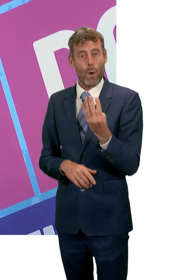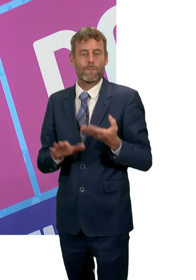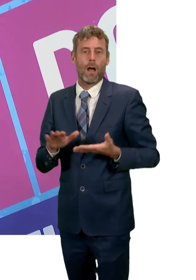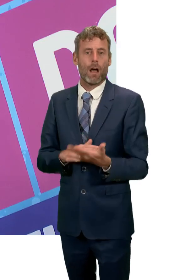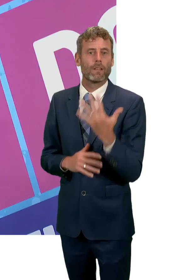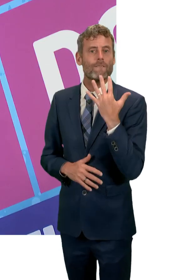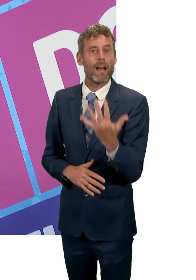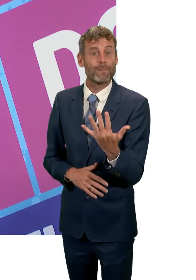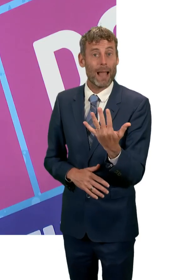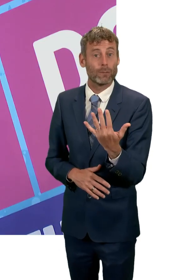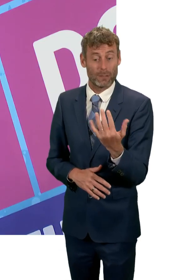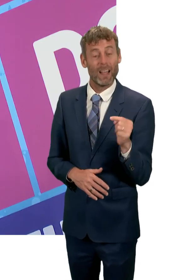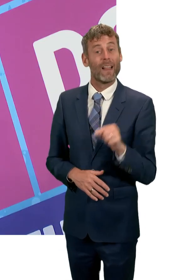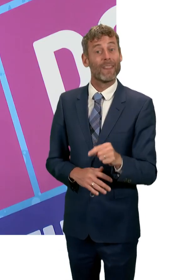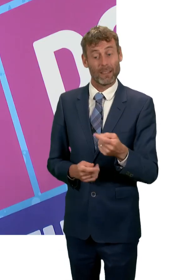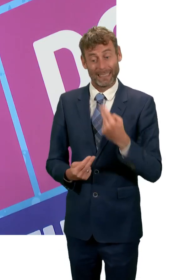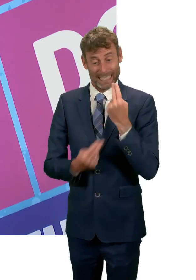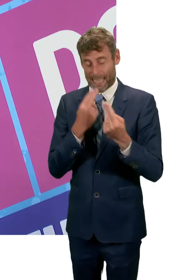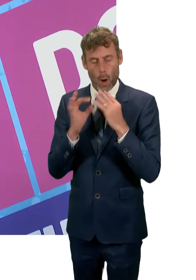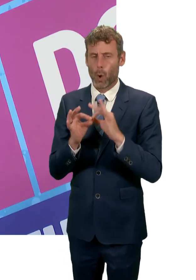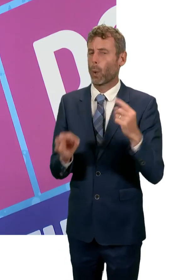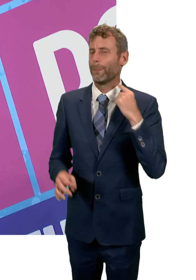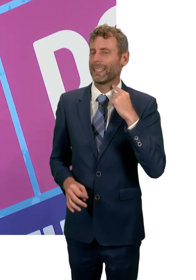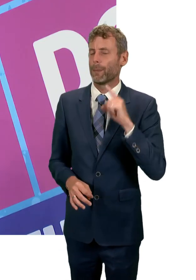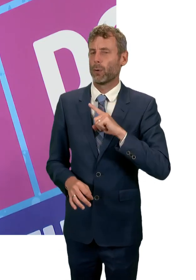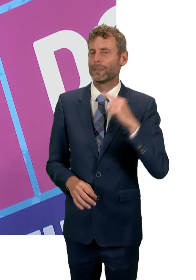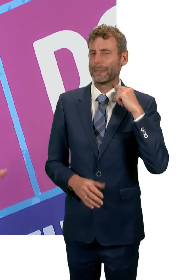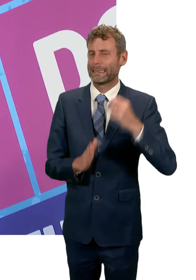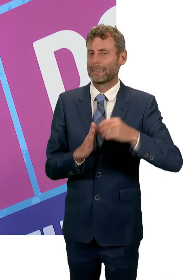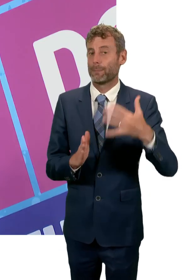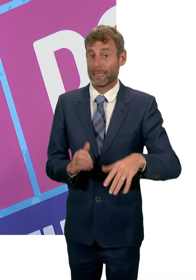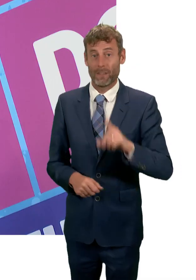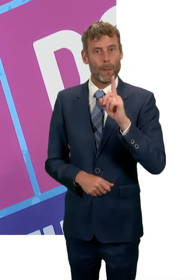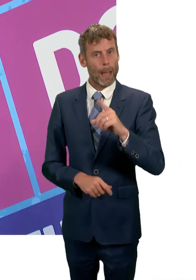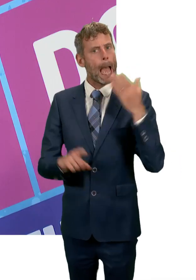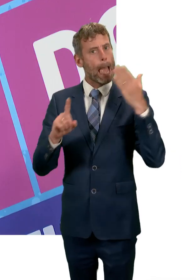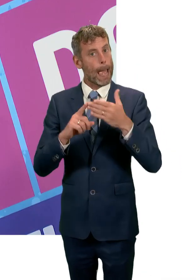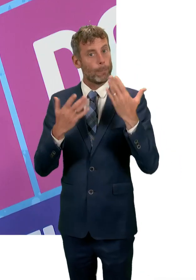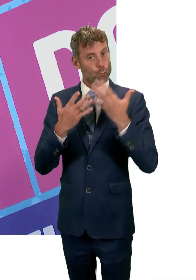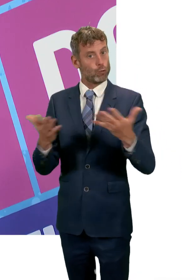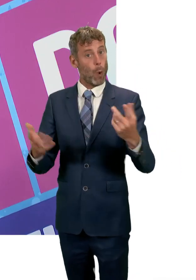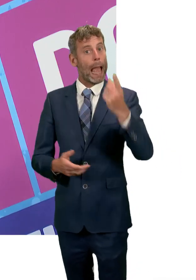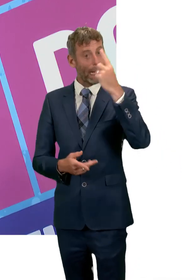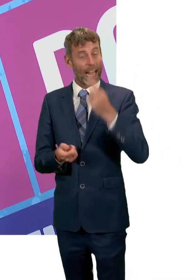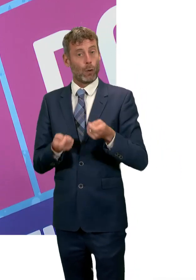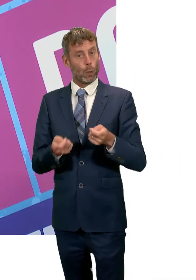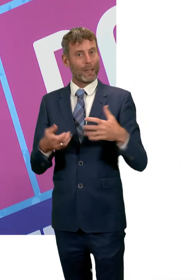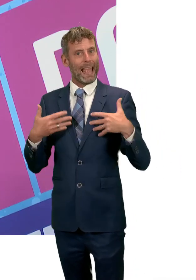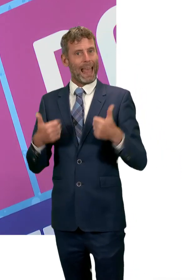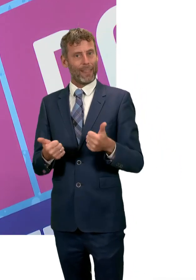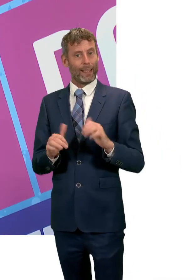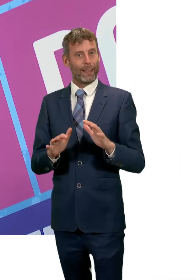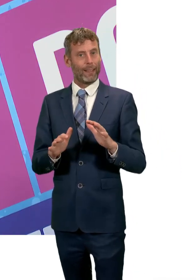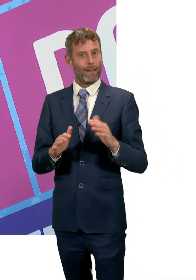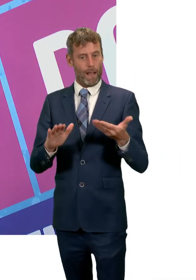we did to try and raise awareness that you can create a healthy meal. So interesting about like the raising awareness